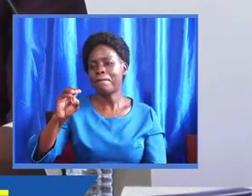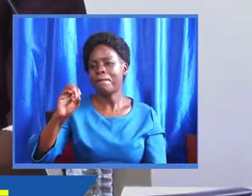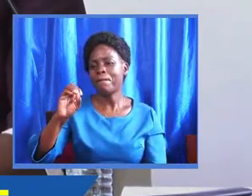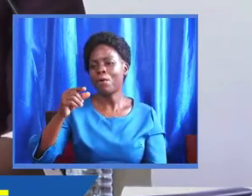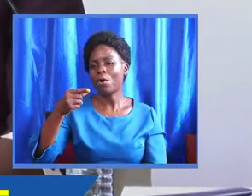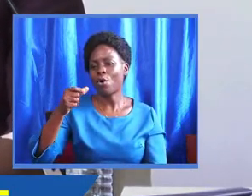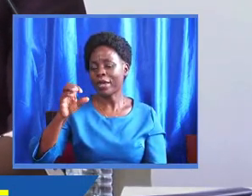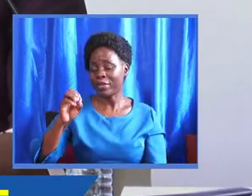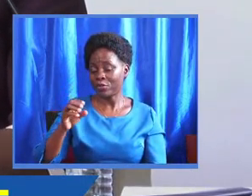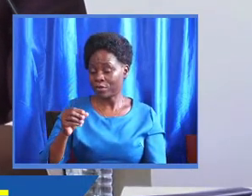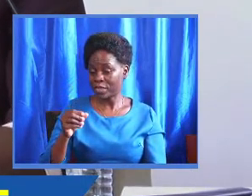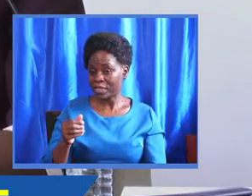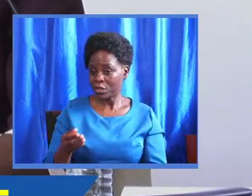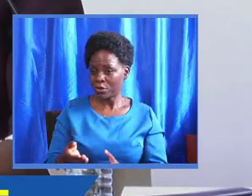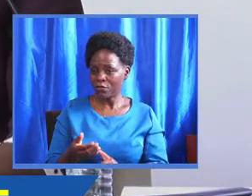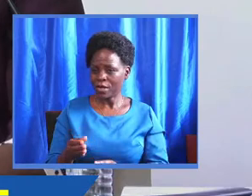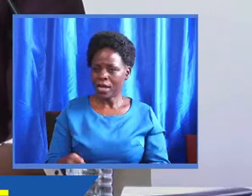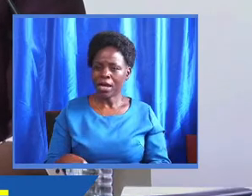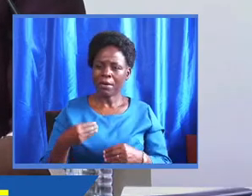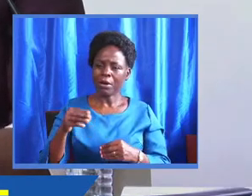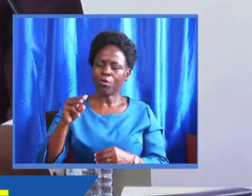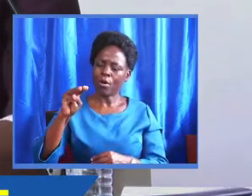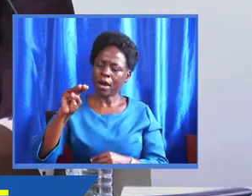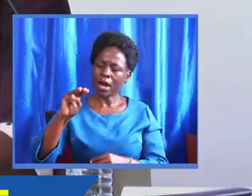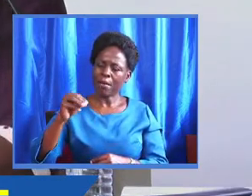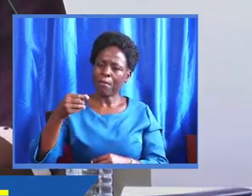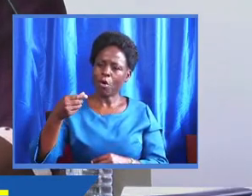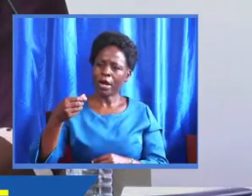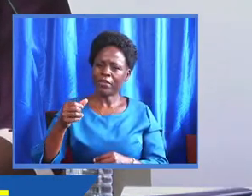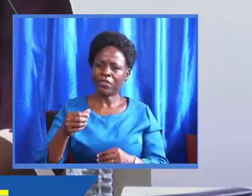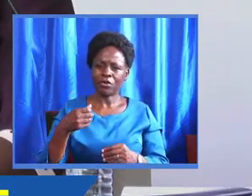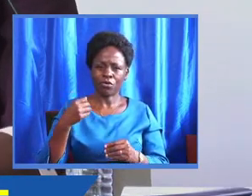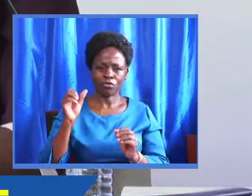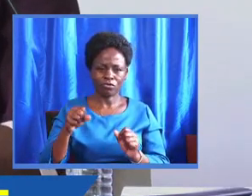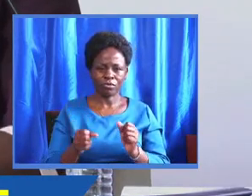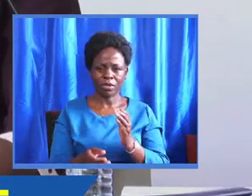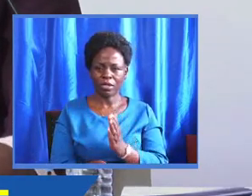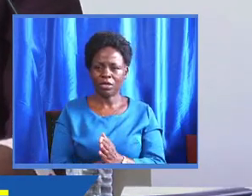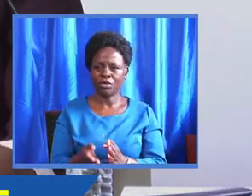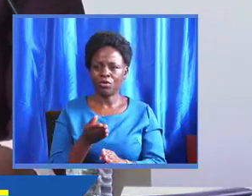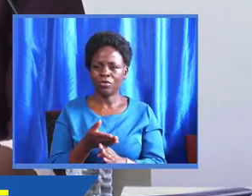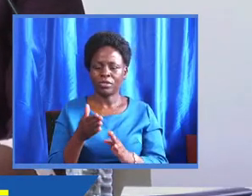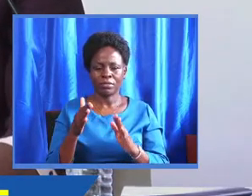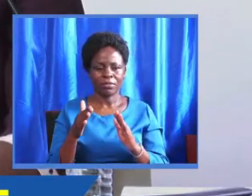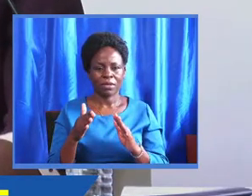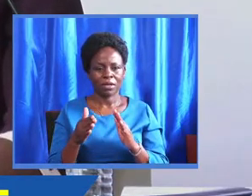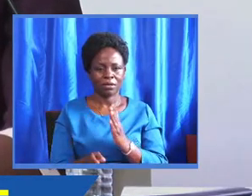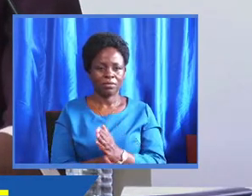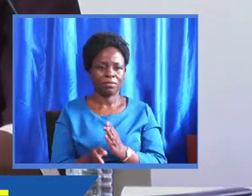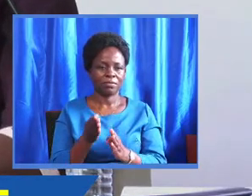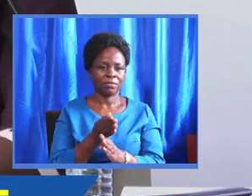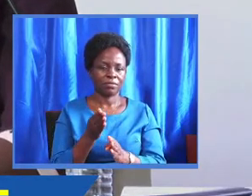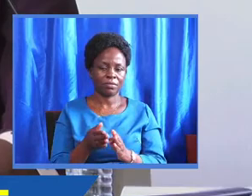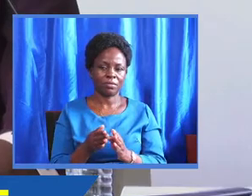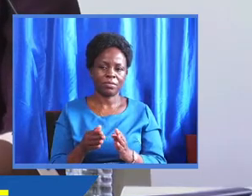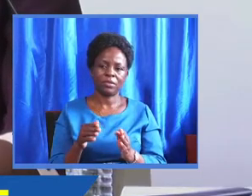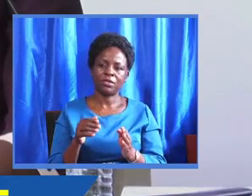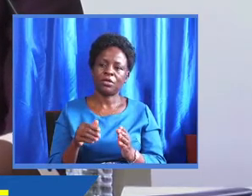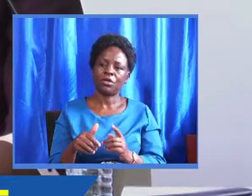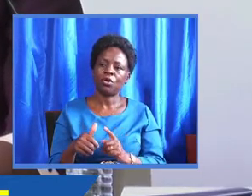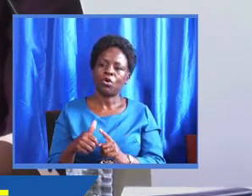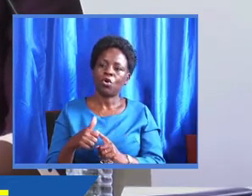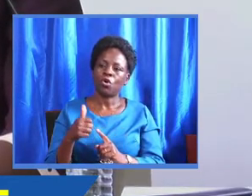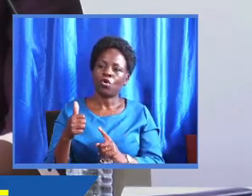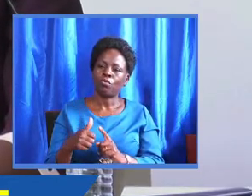ku ssente ze wafuna nga bakuwa mortgage okusobola okuzimba ebizimbe bino. Kale omusolo ogwo